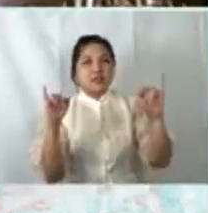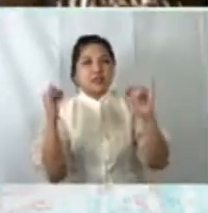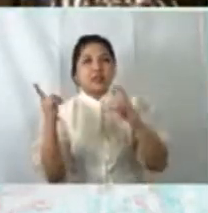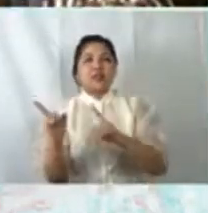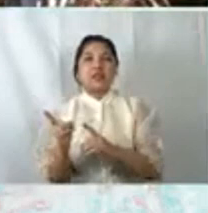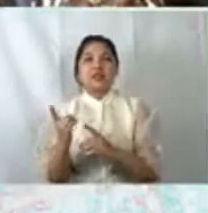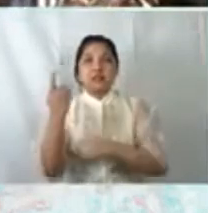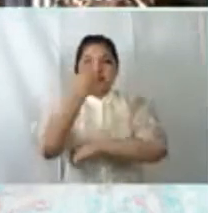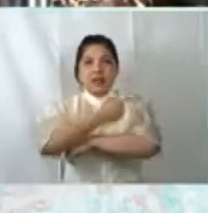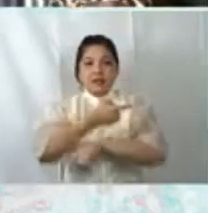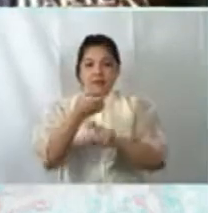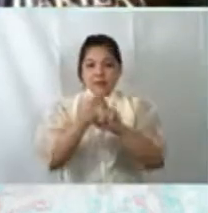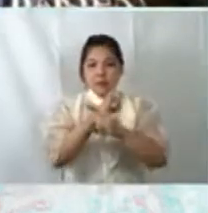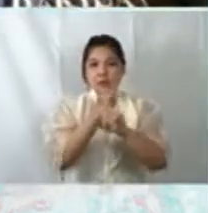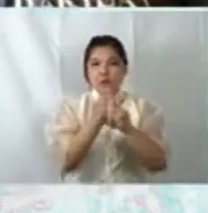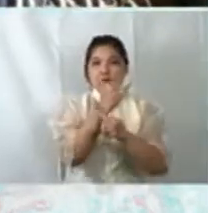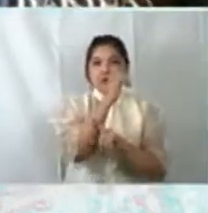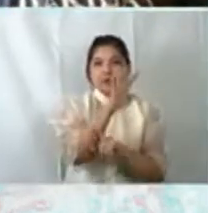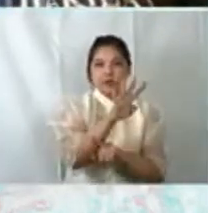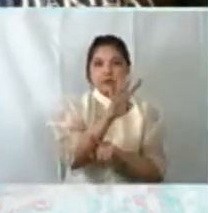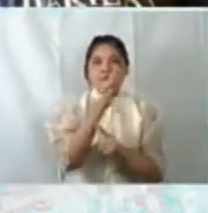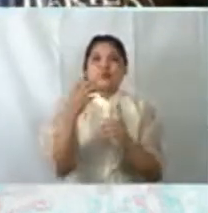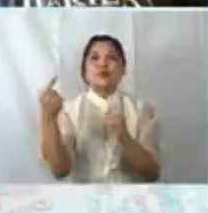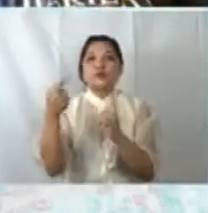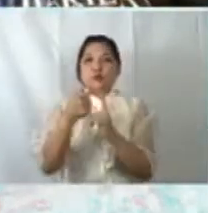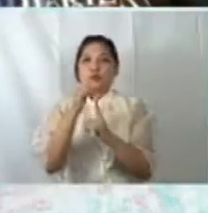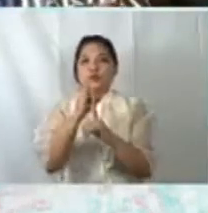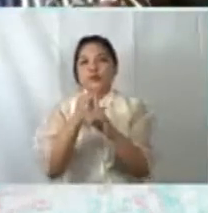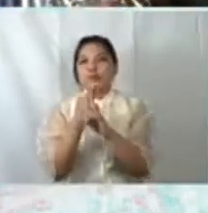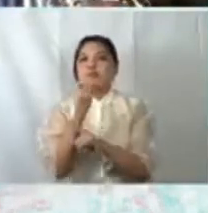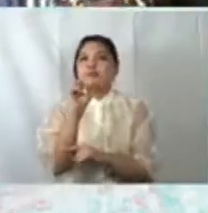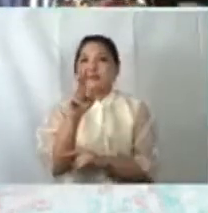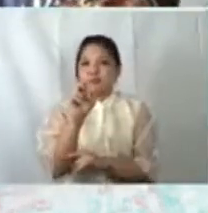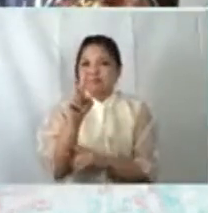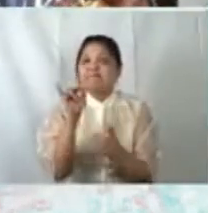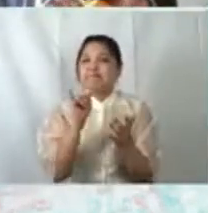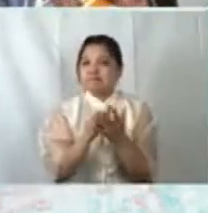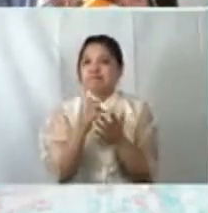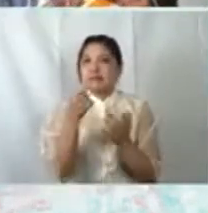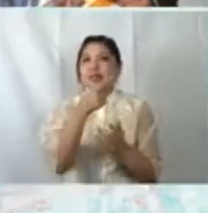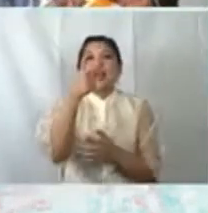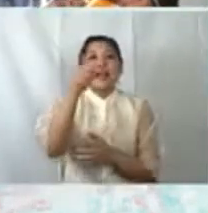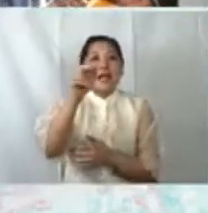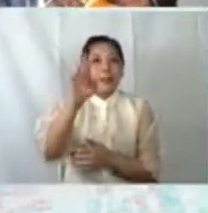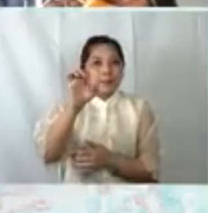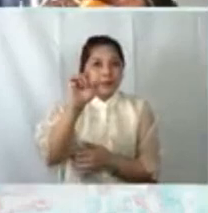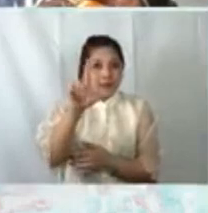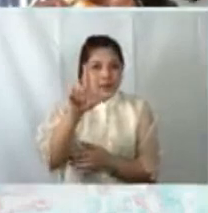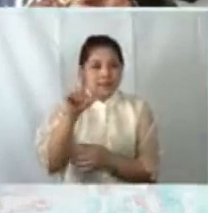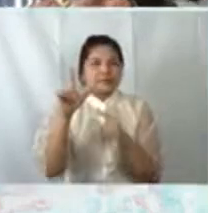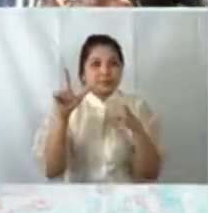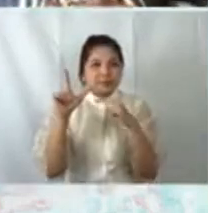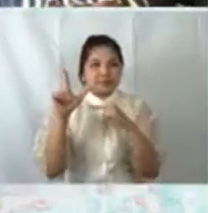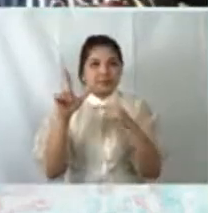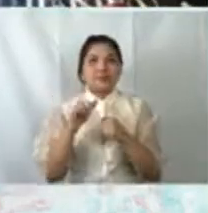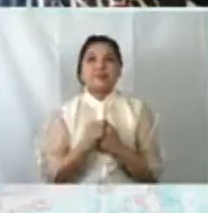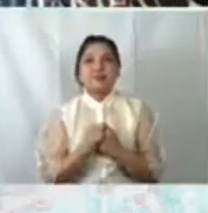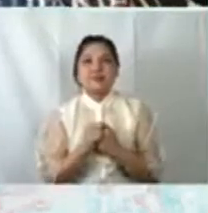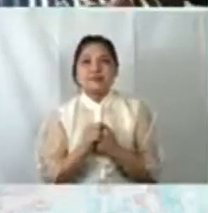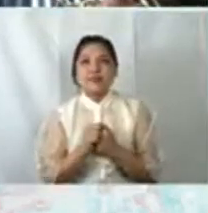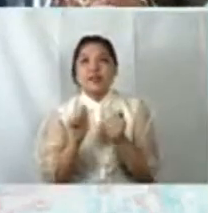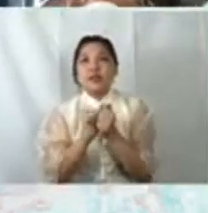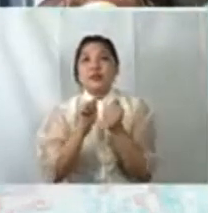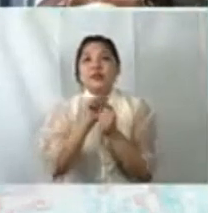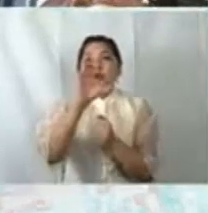July 4 to June 12. Okay, siya po yan. At kasama po niya si President Esteban A. de Ocampo at